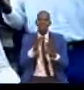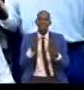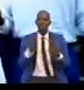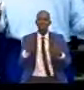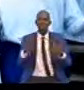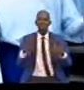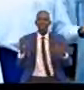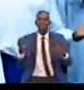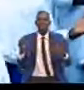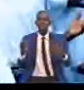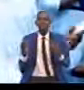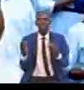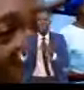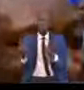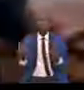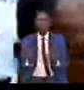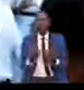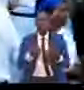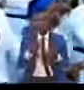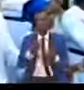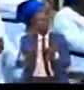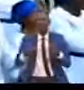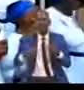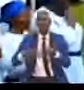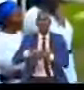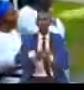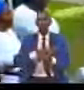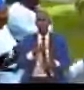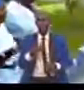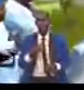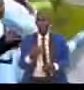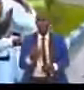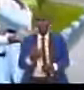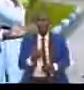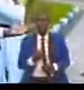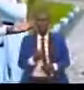I am free. Sin has no dominion over me.